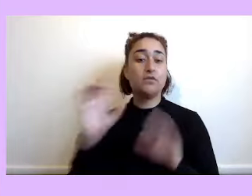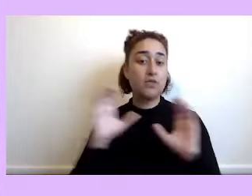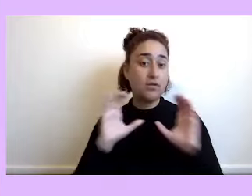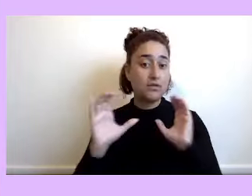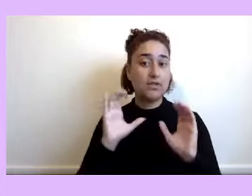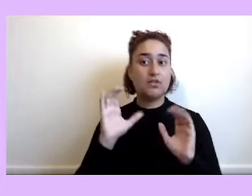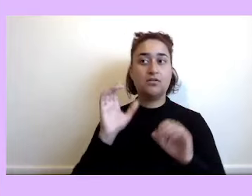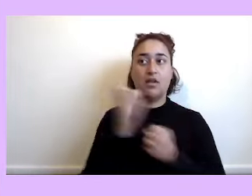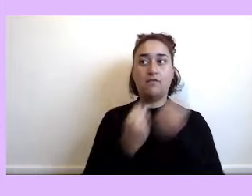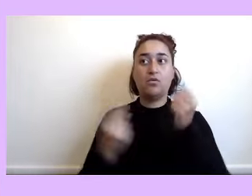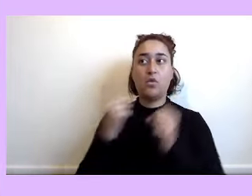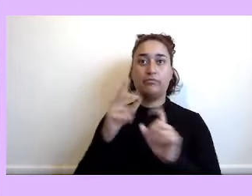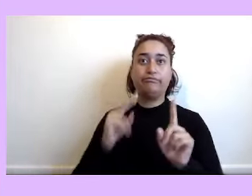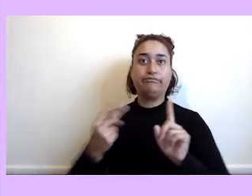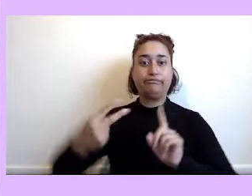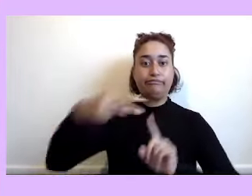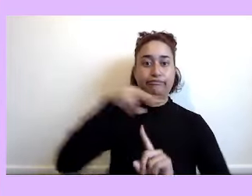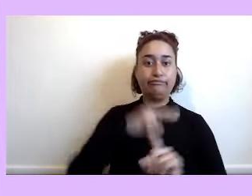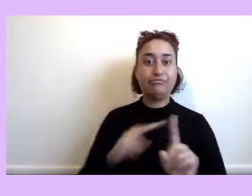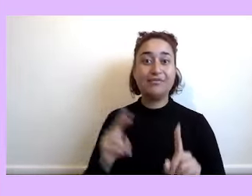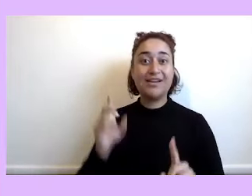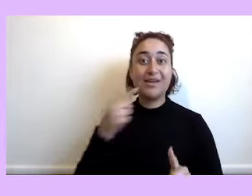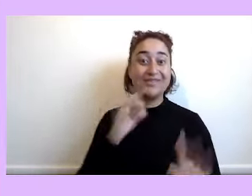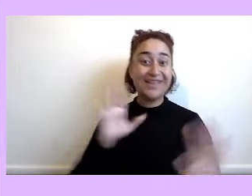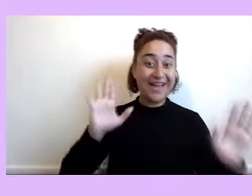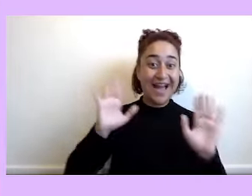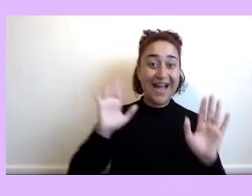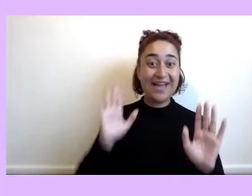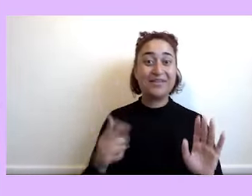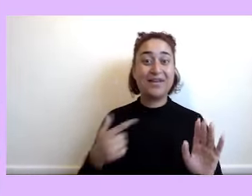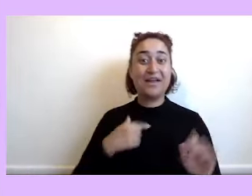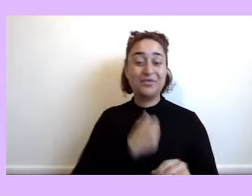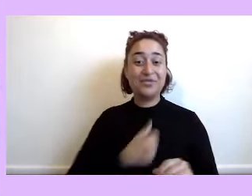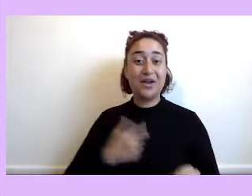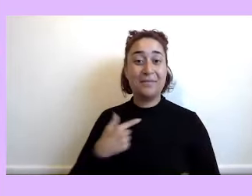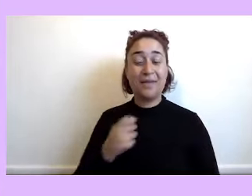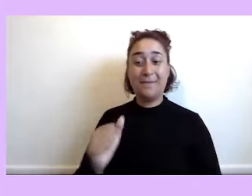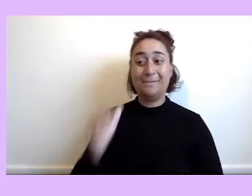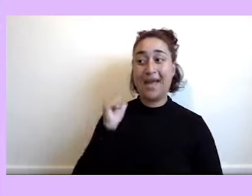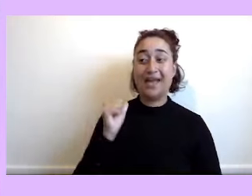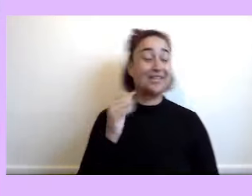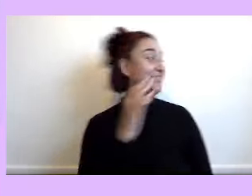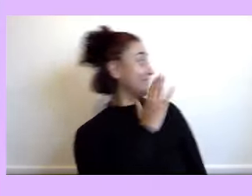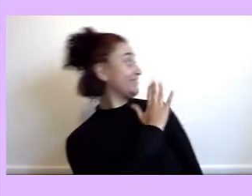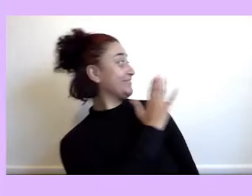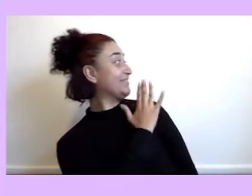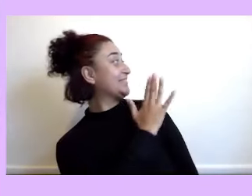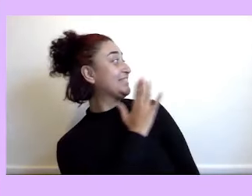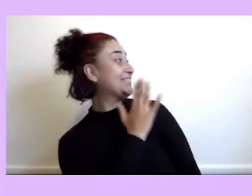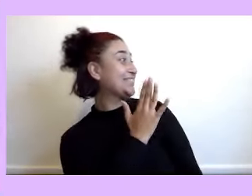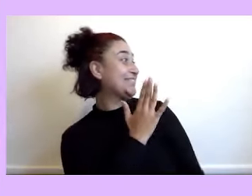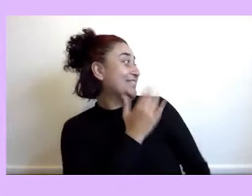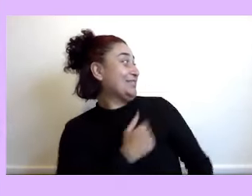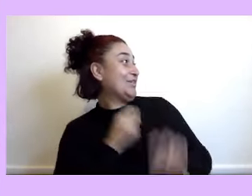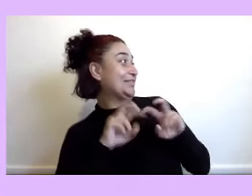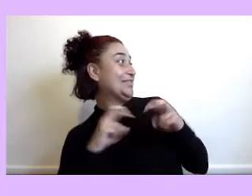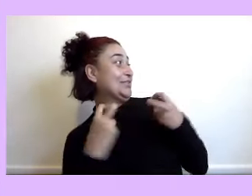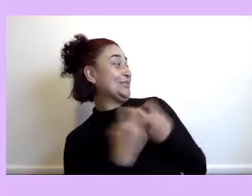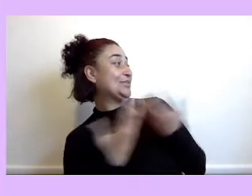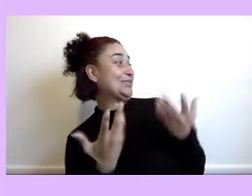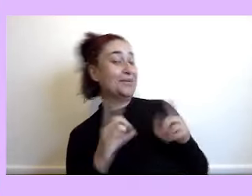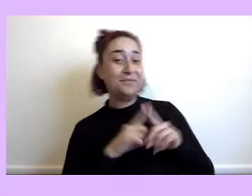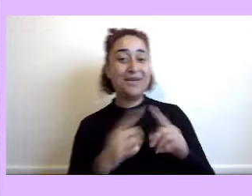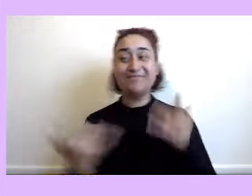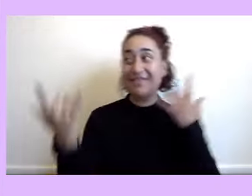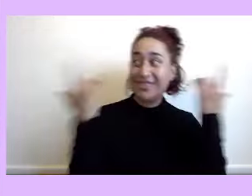view. And I will just say, hi, I'm so sorry that my back is to you. It's the nature of the architecture, but I love you all